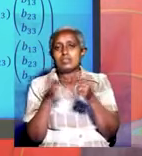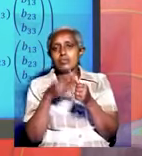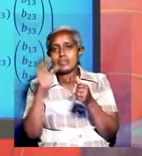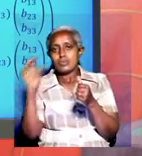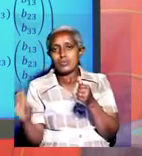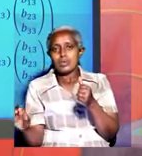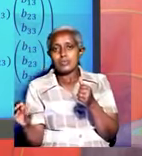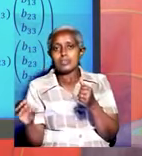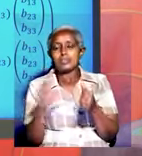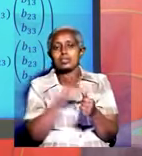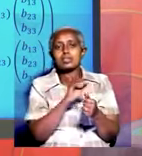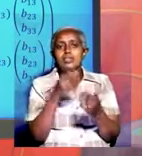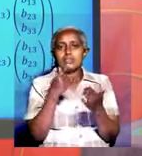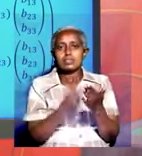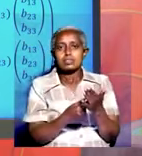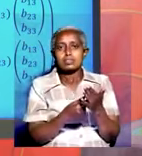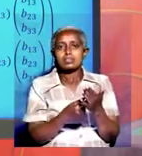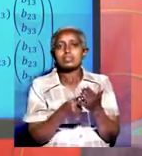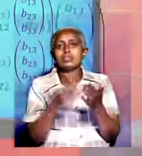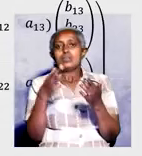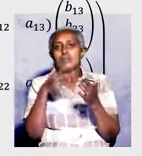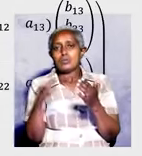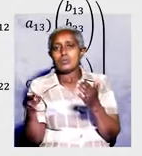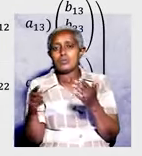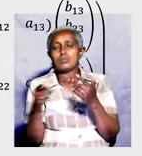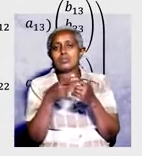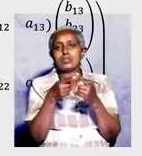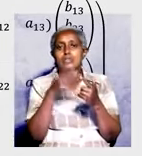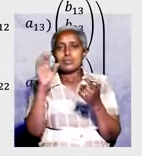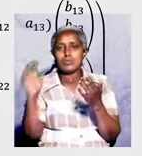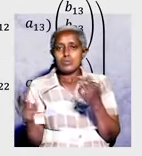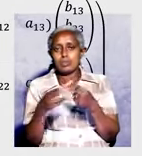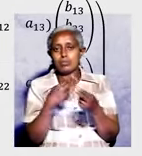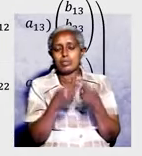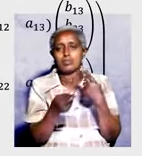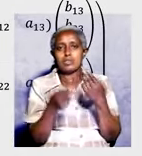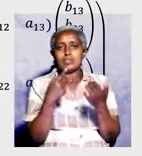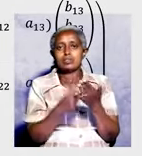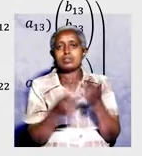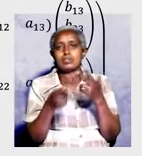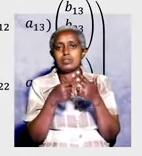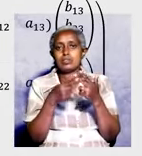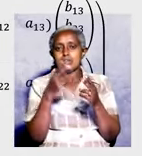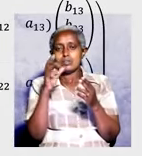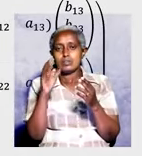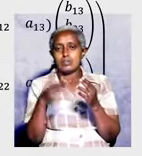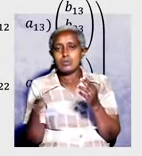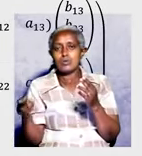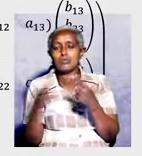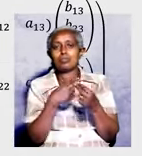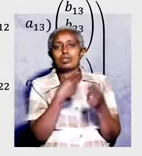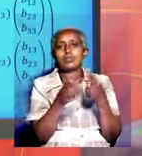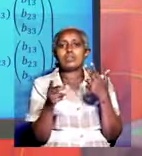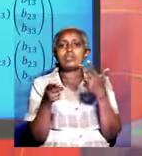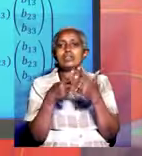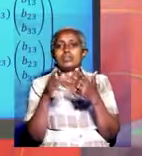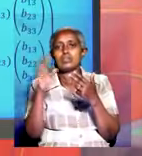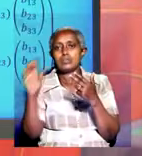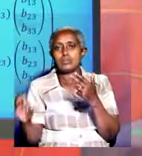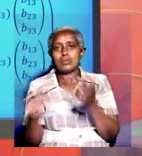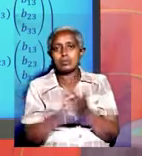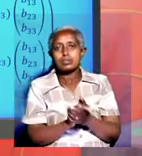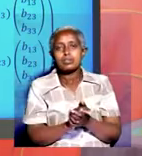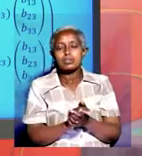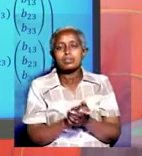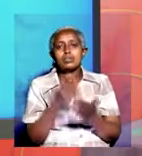column, and this row multiplies the second column. This row multiplies the third. So let's see